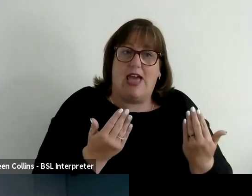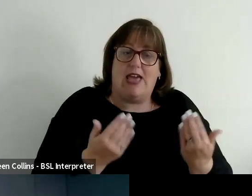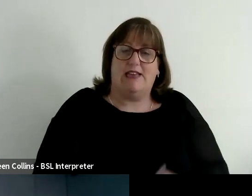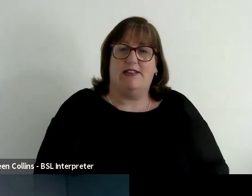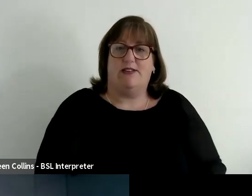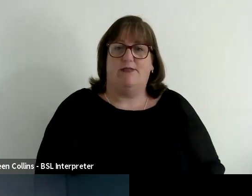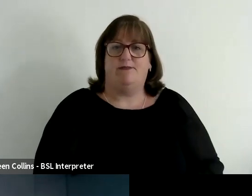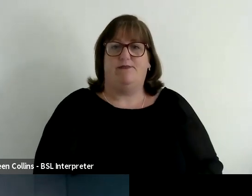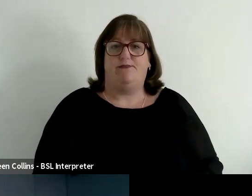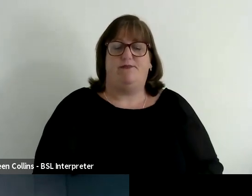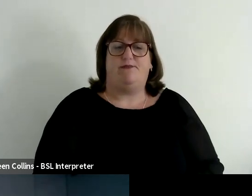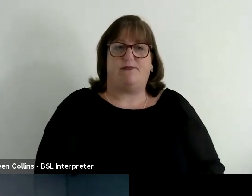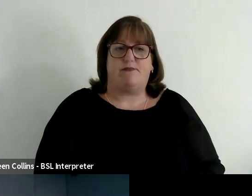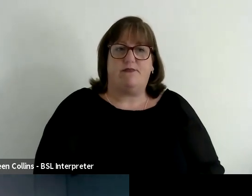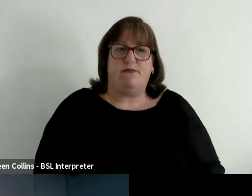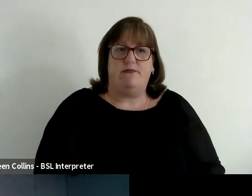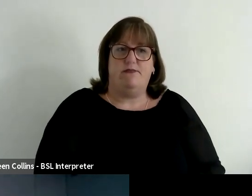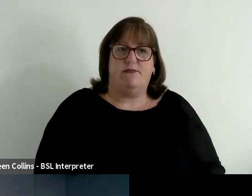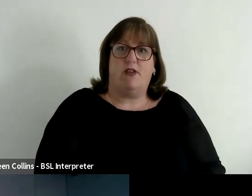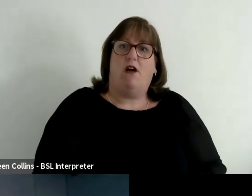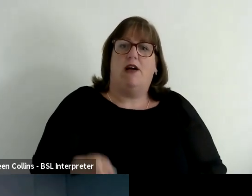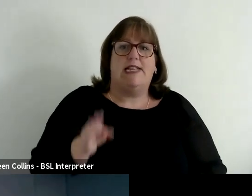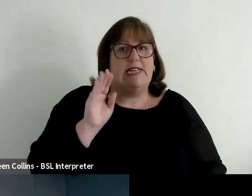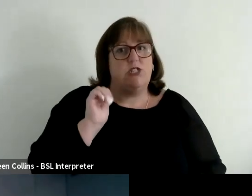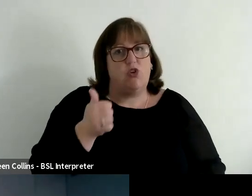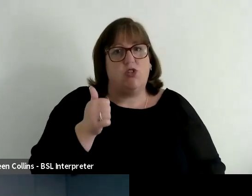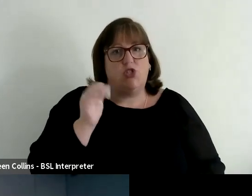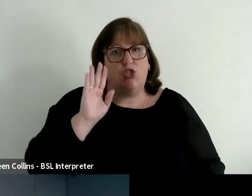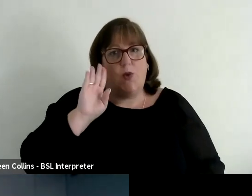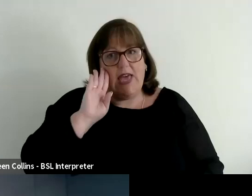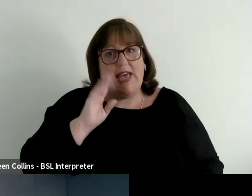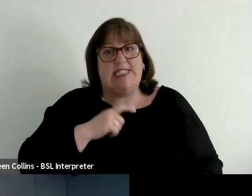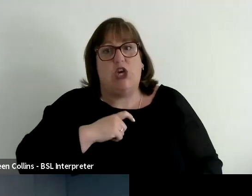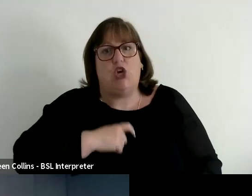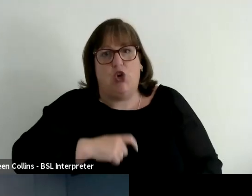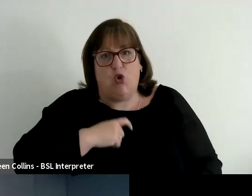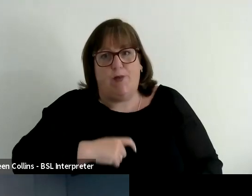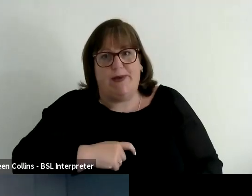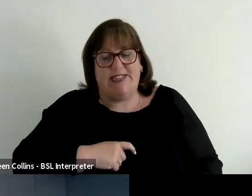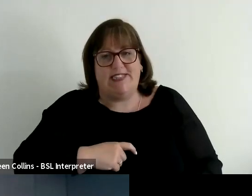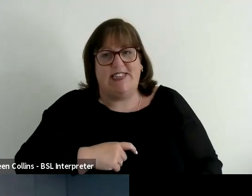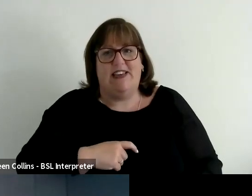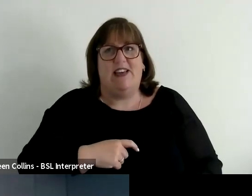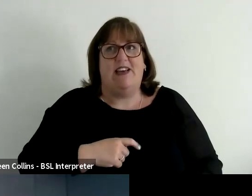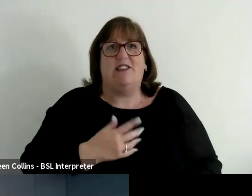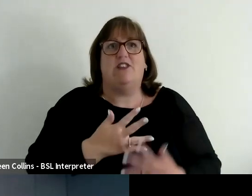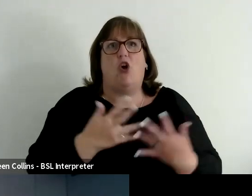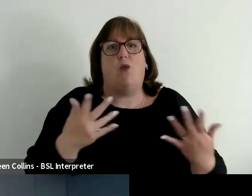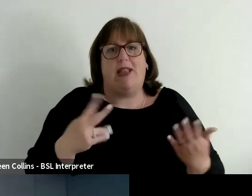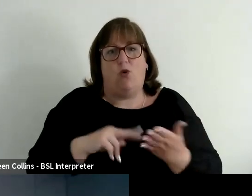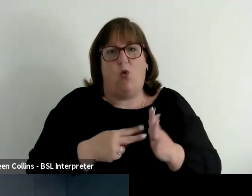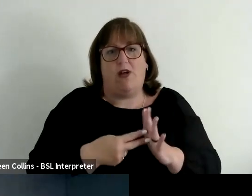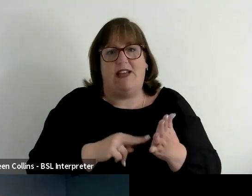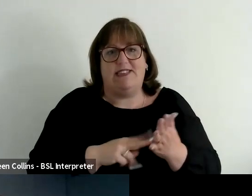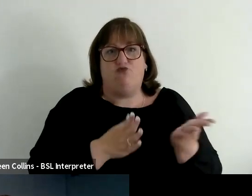are involved in this, because we know there are so many organisations that are using AI, or, you know, a machine will look at their CVs before